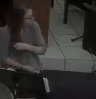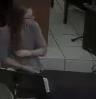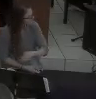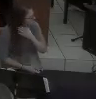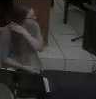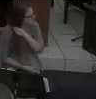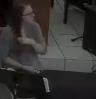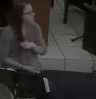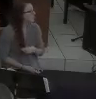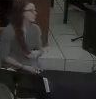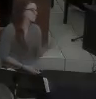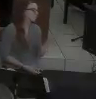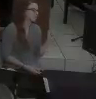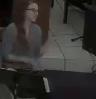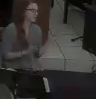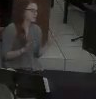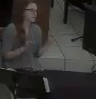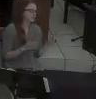Perfect